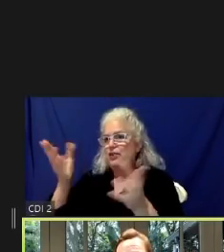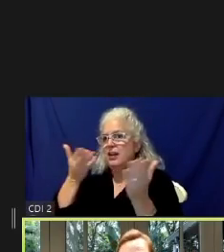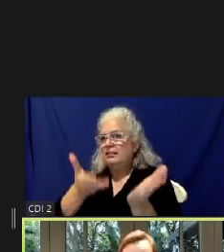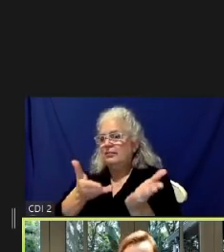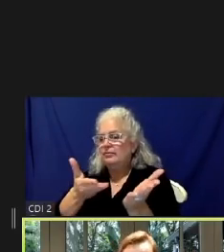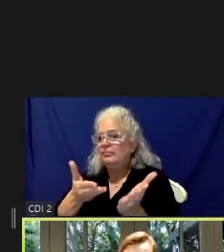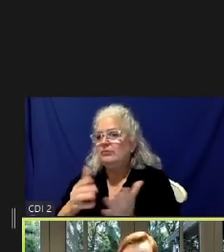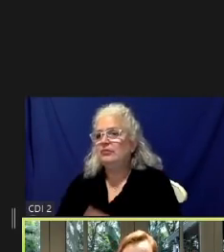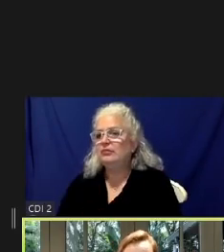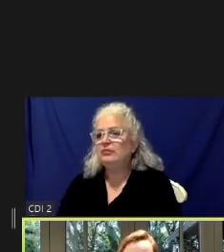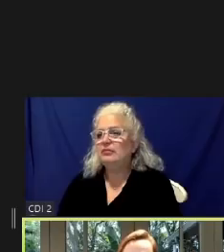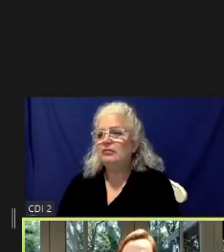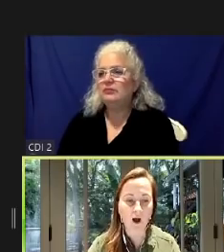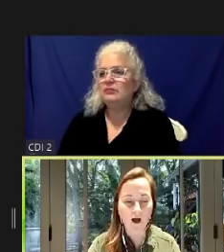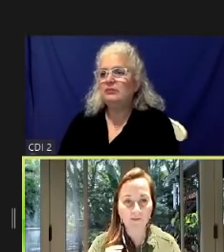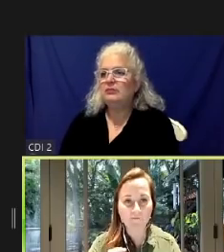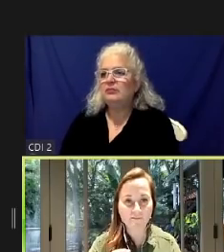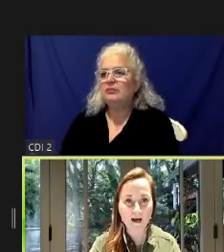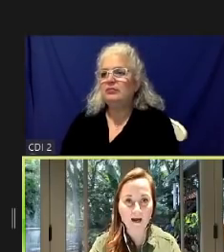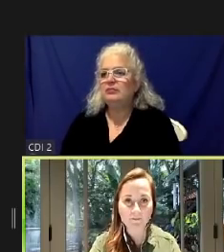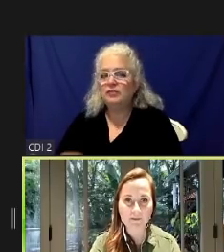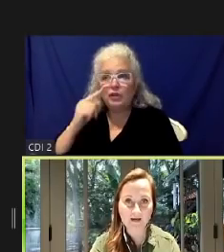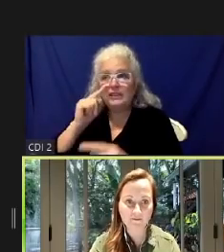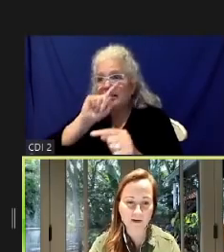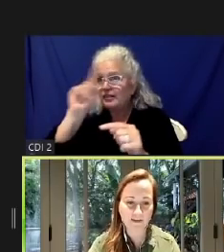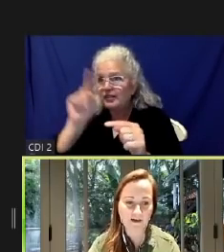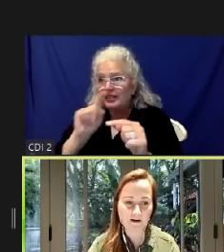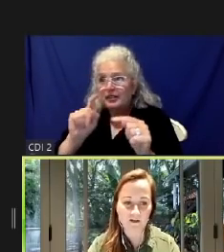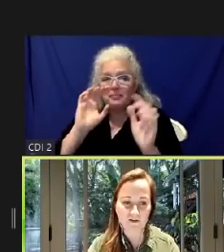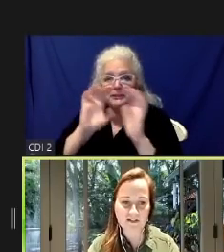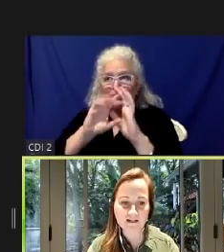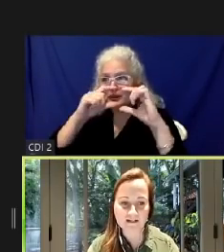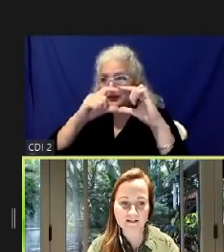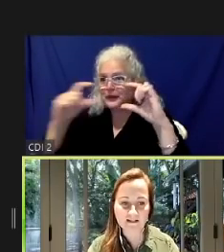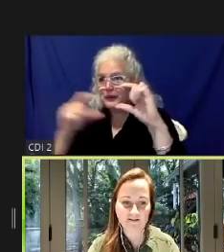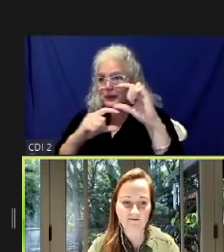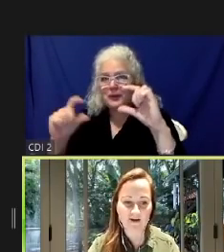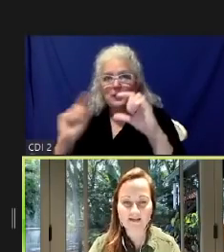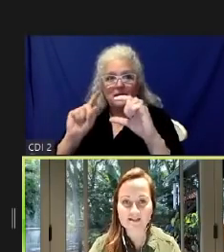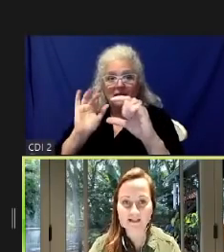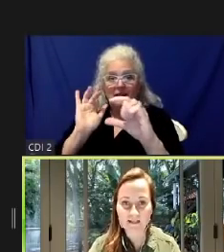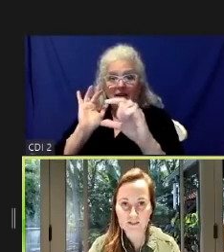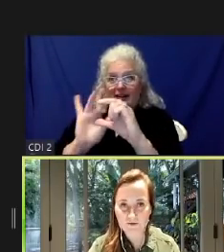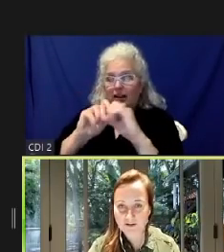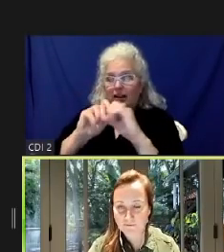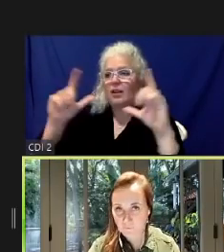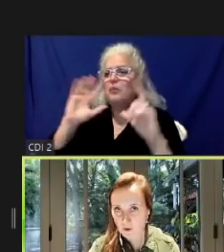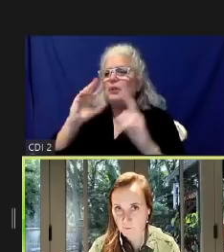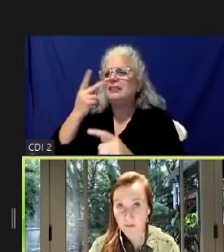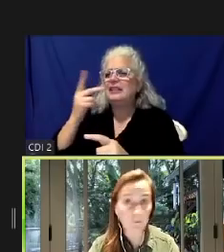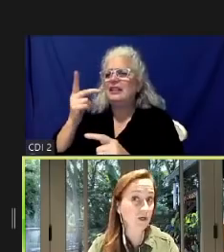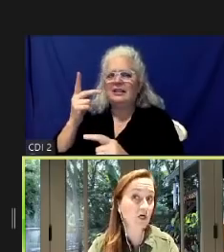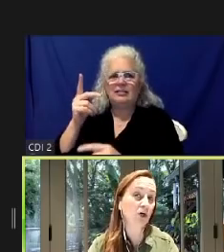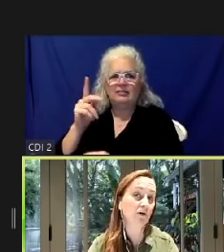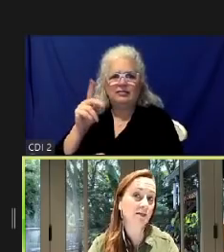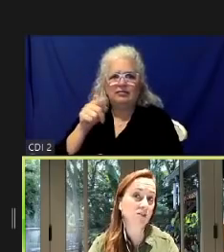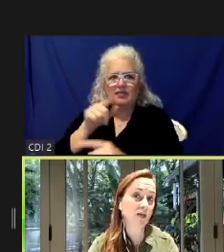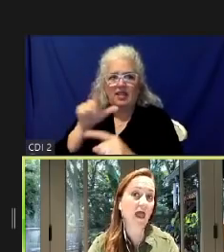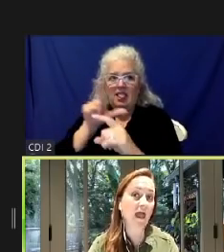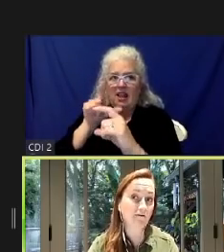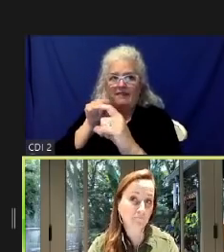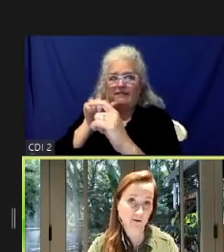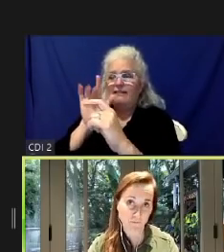well as what's happening here in Marin. On the top left button there, you'll see it says Vaccine Interest Form, and we